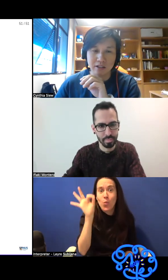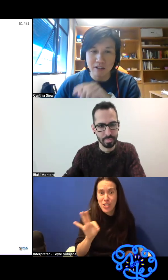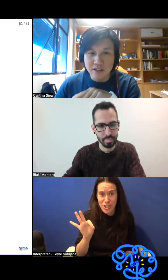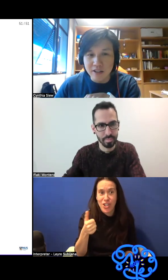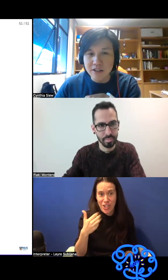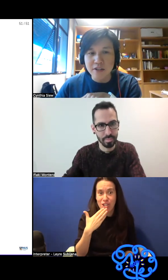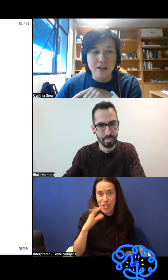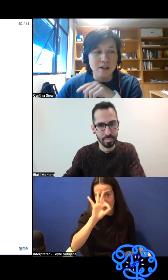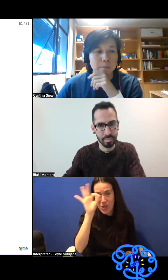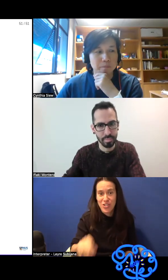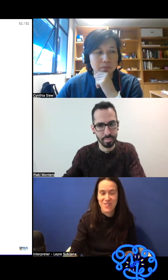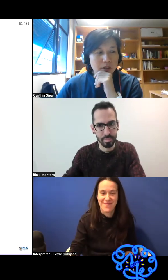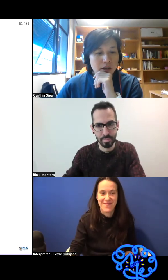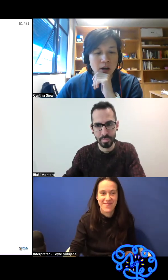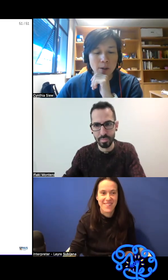in these studies,